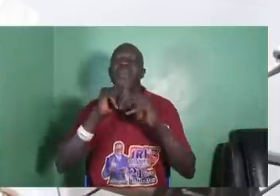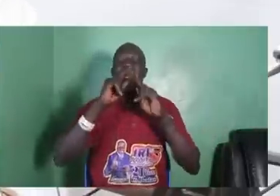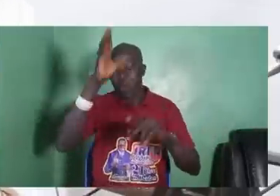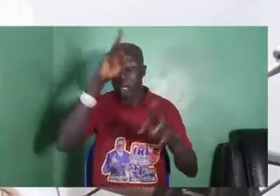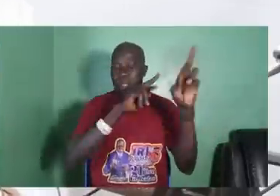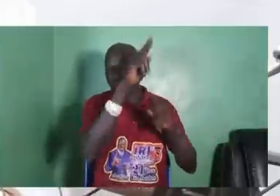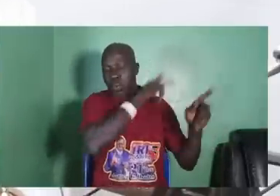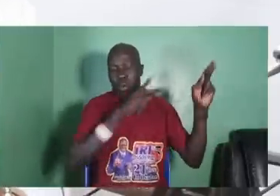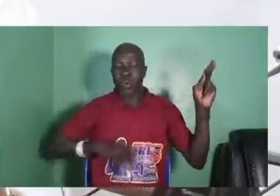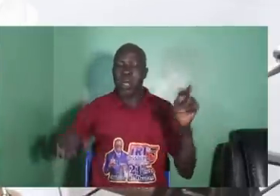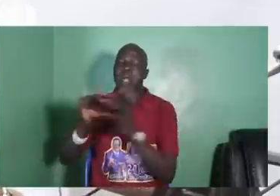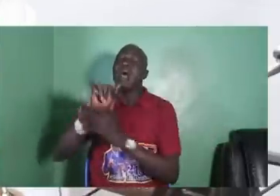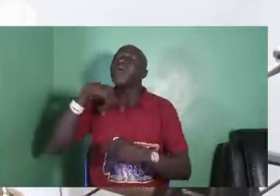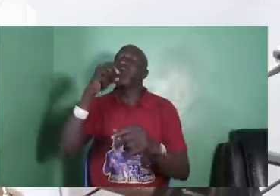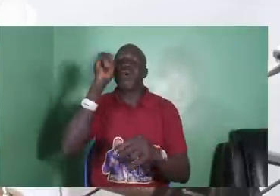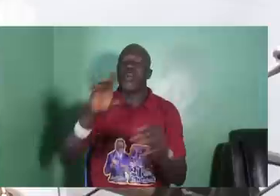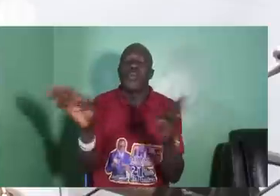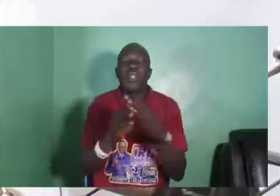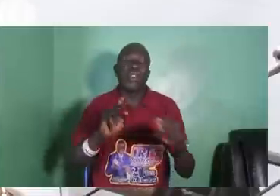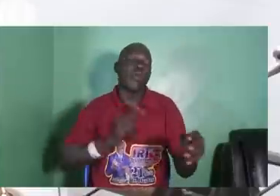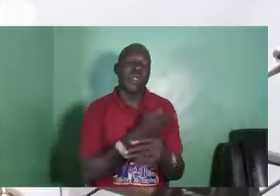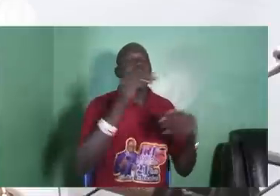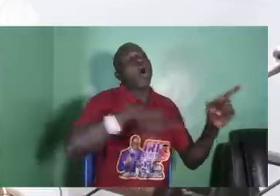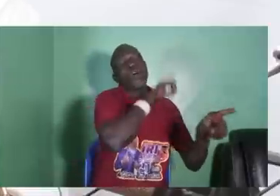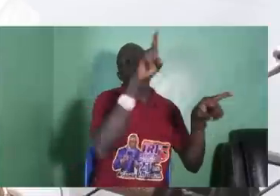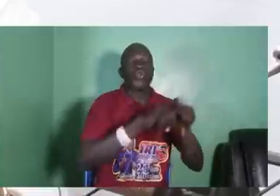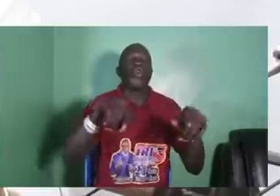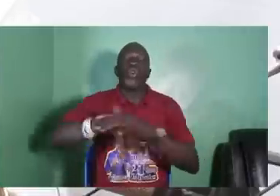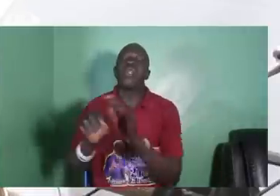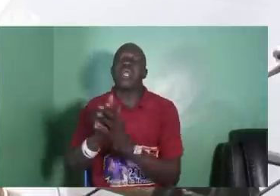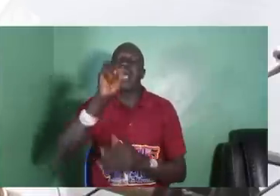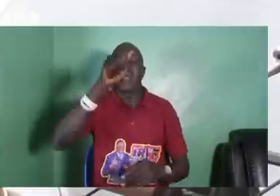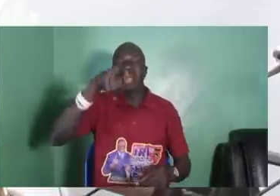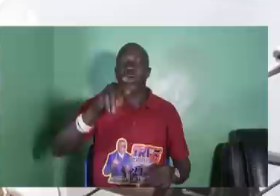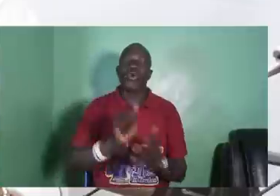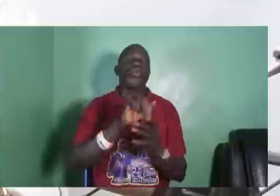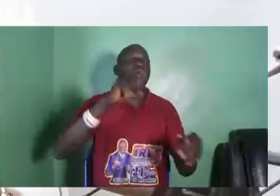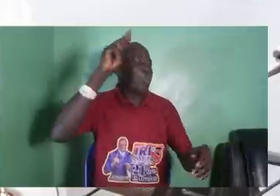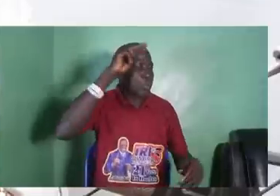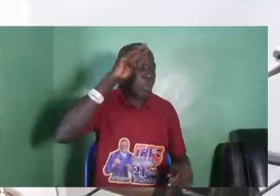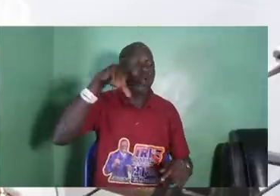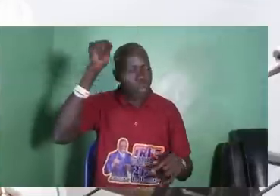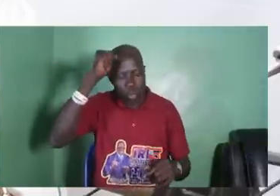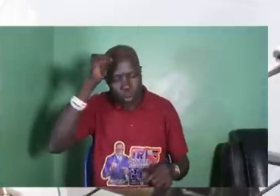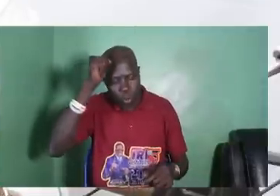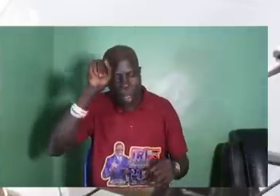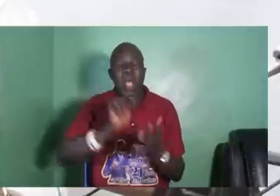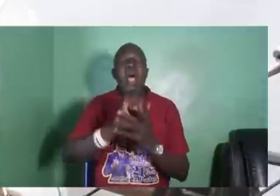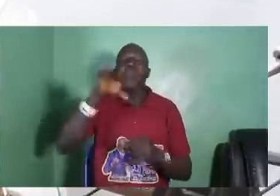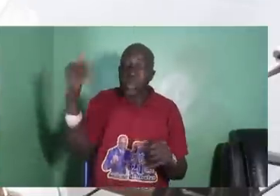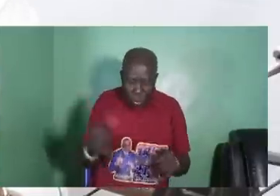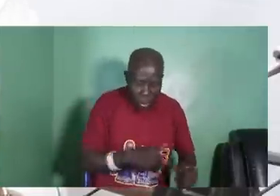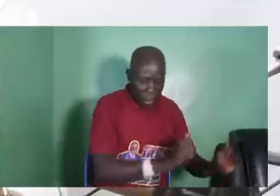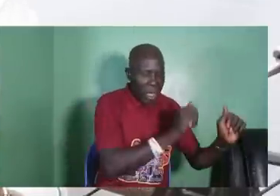JP. Babasebioba. Babasebioba. And you meet us. Back and now. Also. Ne Apostle. Apostle. Mustafa. Mustafa. Solomon. Solomon. Apostle.